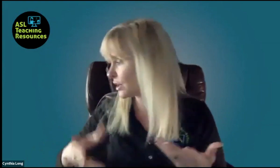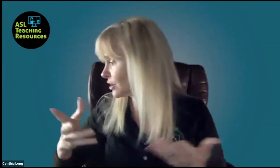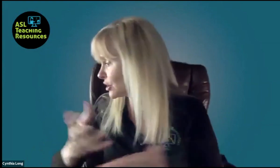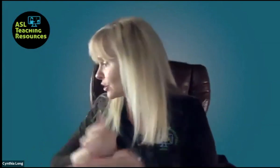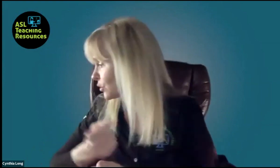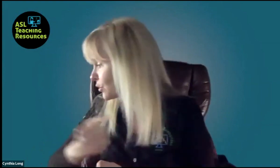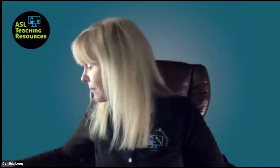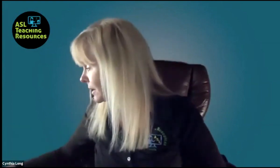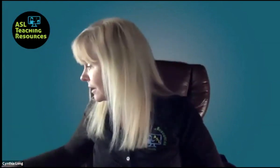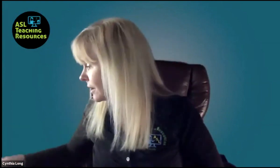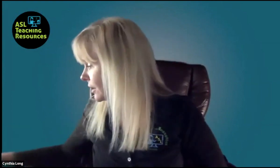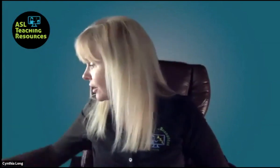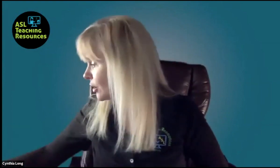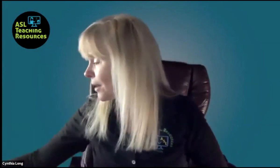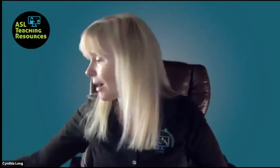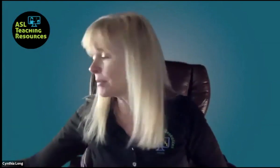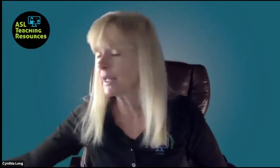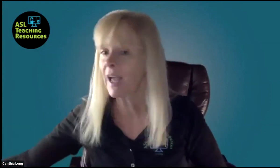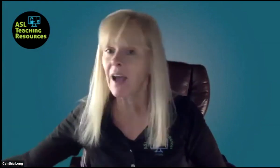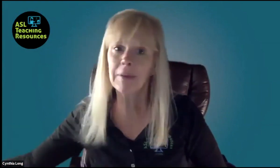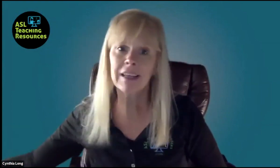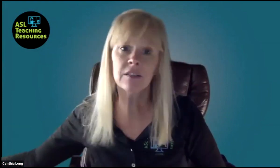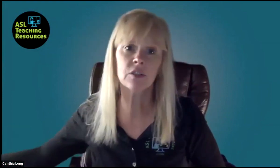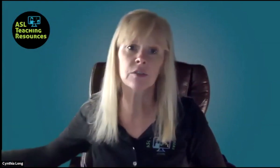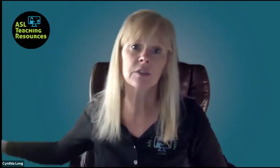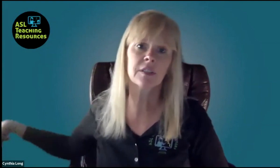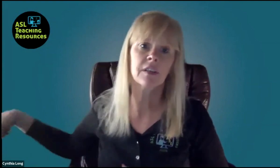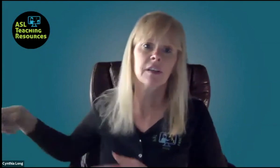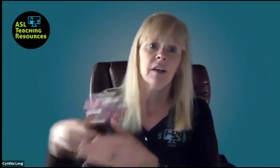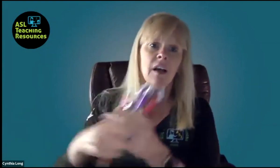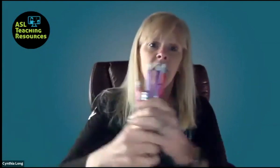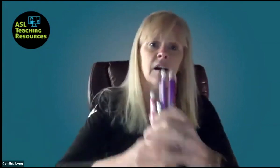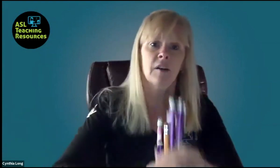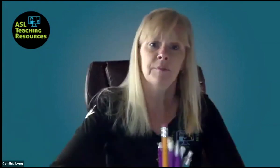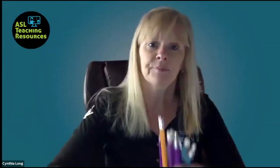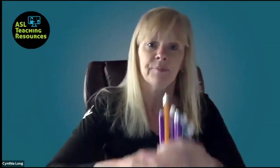counting, you can just grab, you probably have pencils,